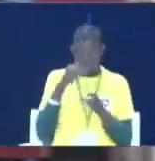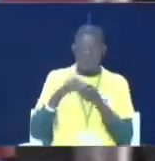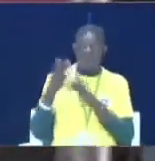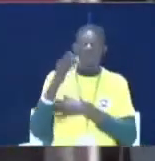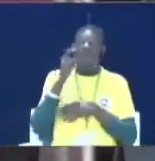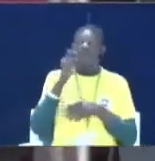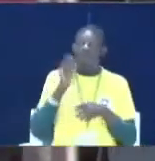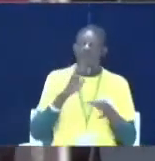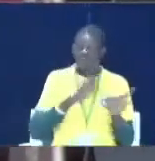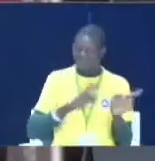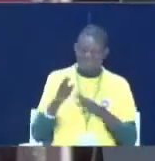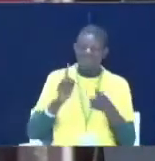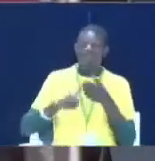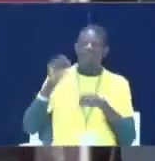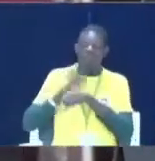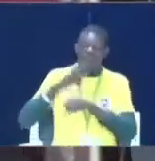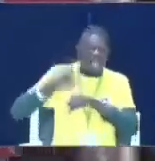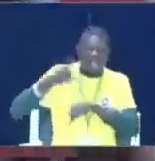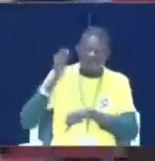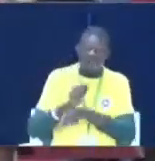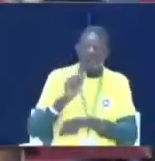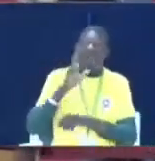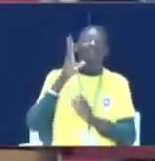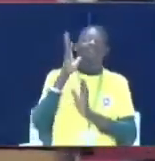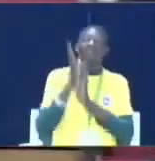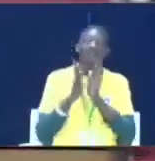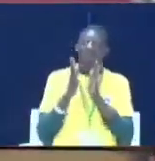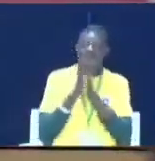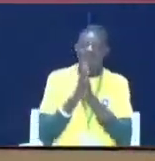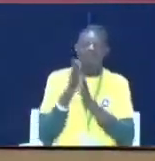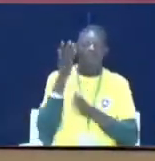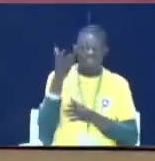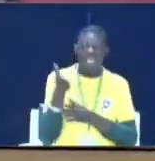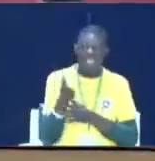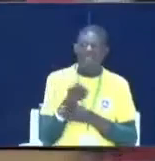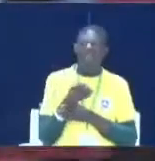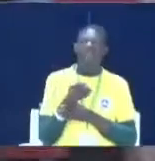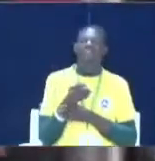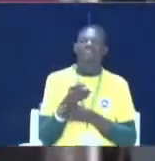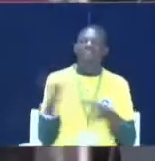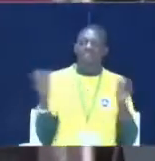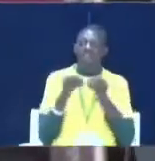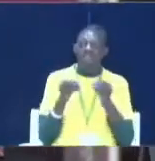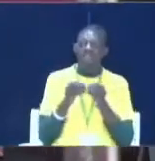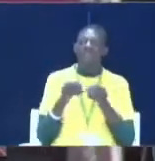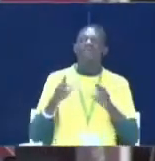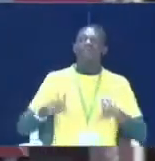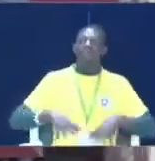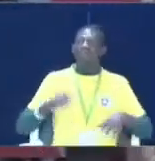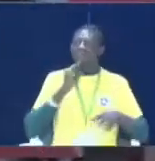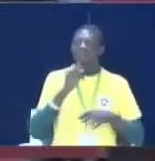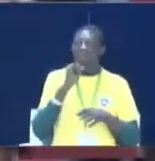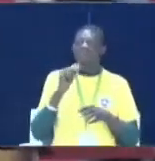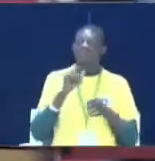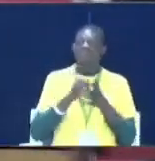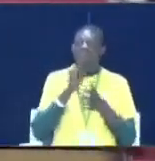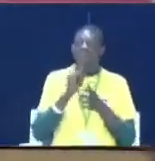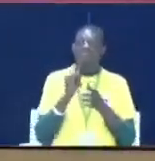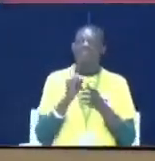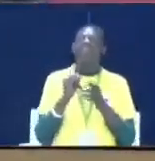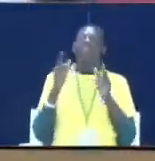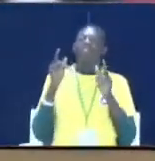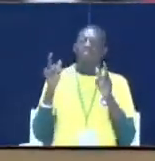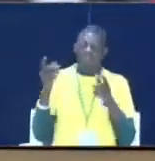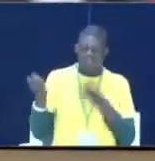must be ready for work, at work. 5 hours prayer, we are there. Rather than public holidays, they know it's not. It's a private day for